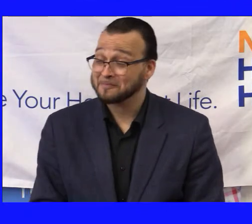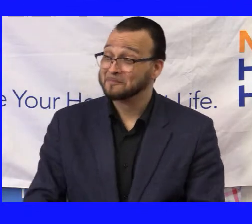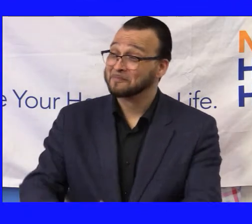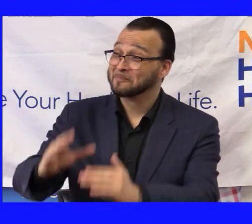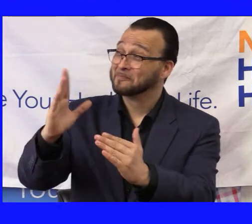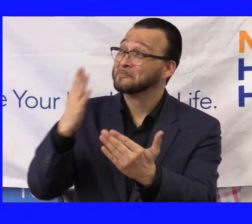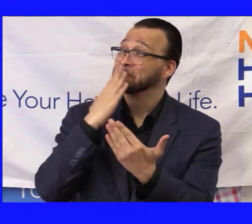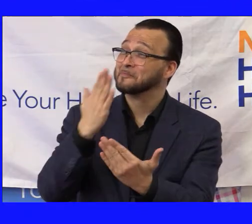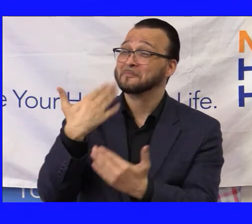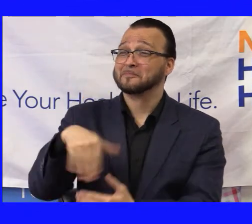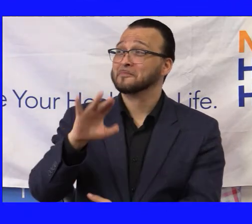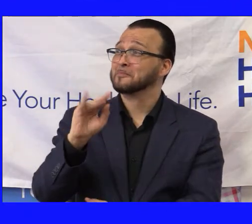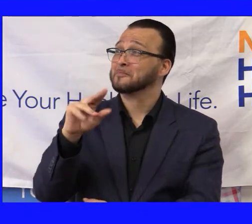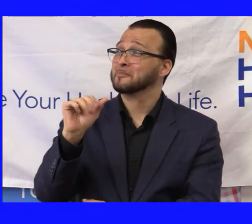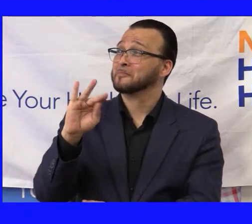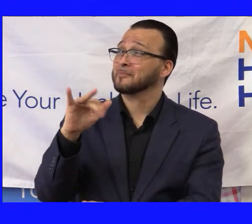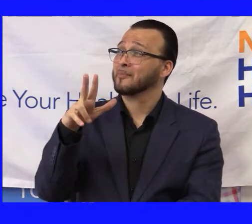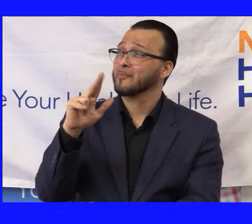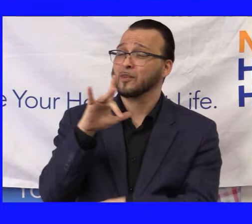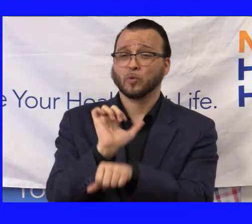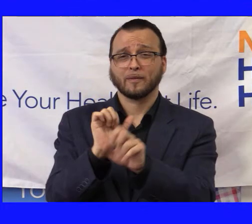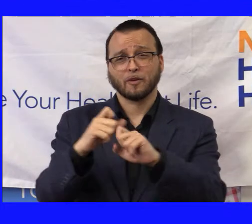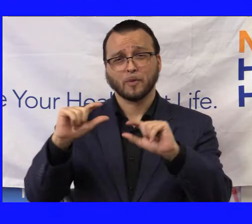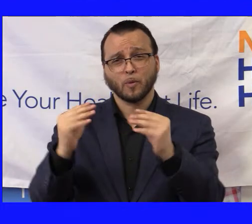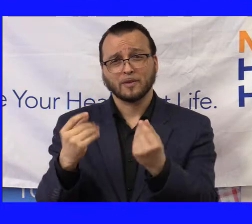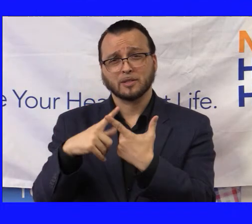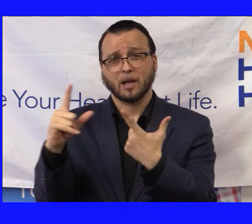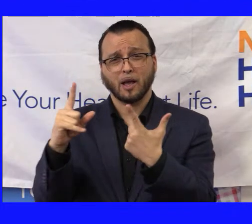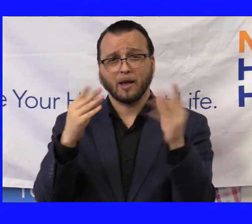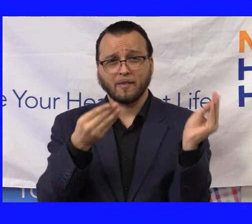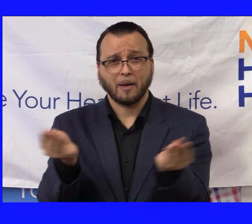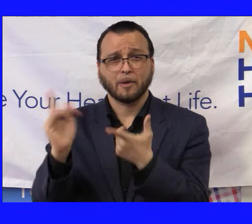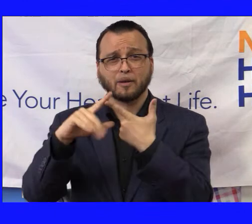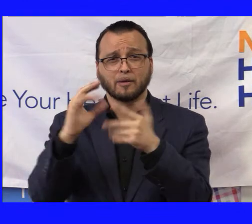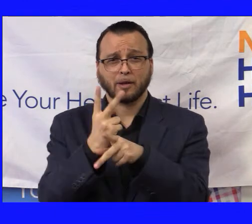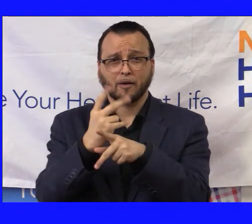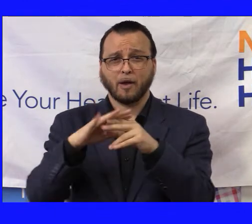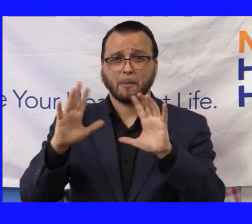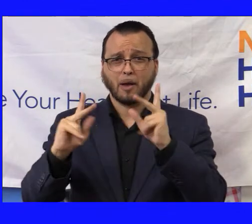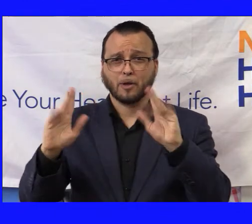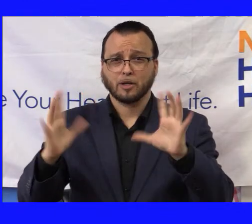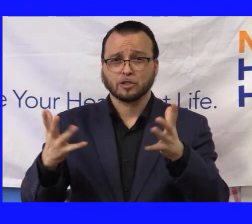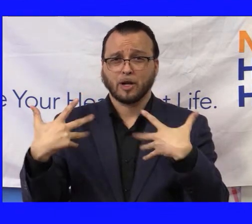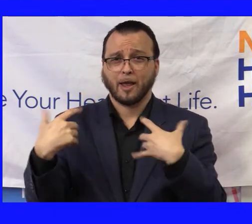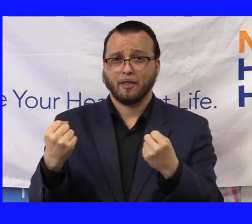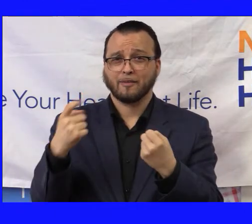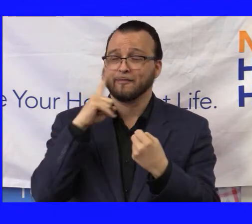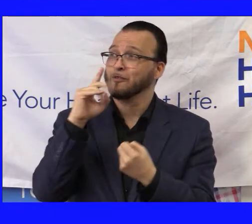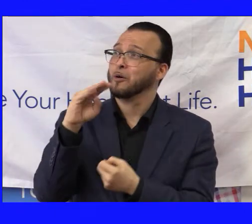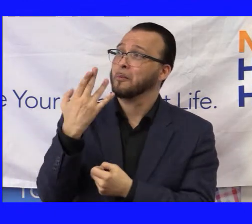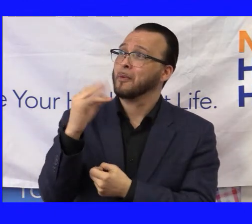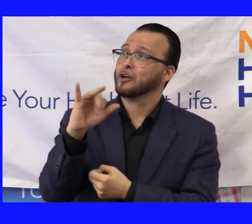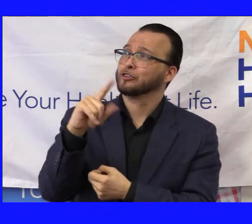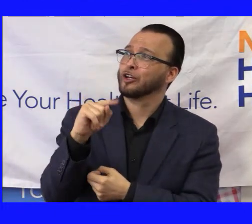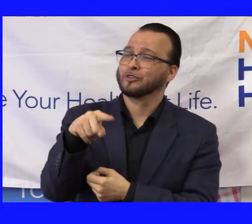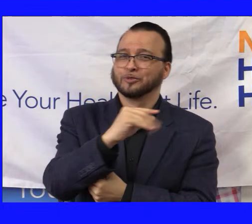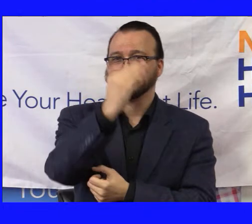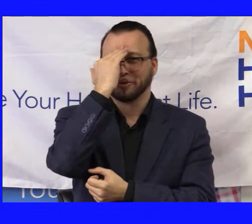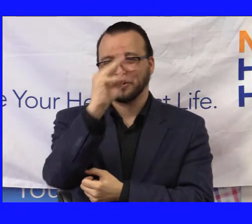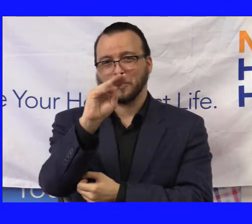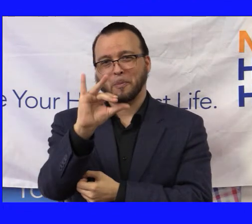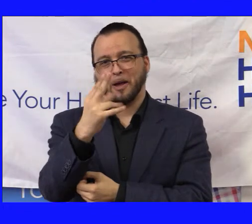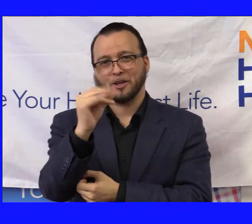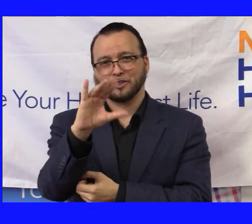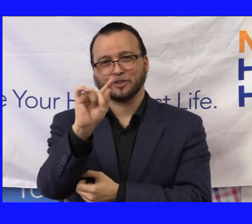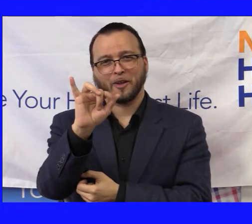McLean. I work out of the Office of Ambulatory Care and Population Health on MyChart. So we all know that MyChart is our patient portal at New